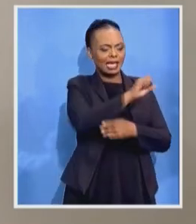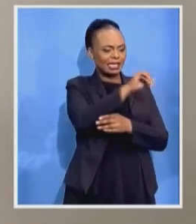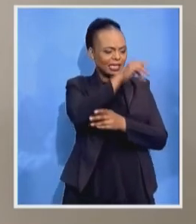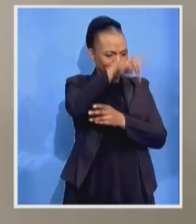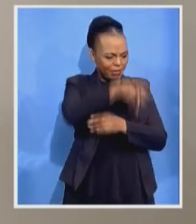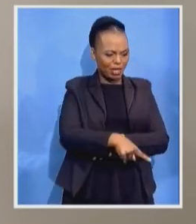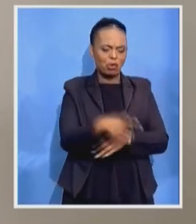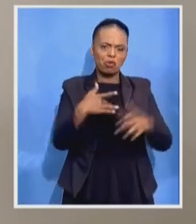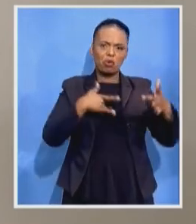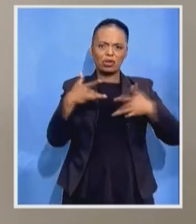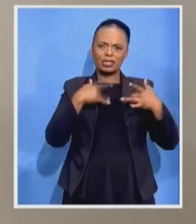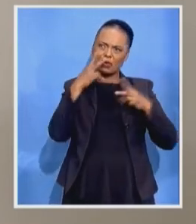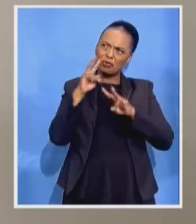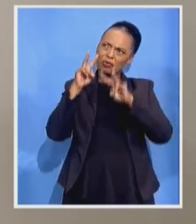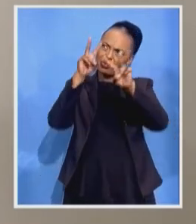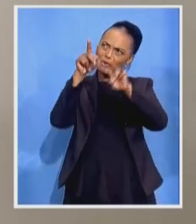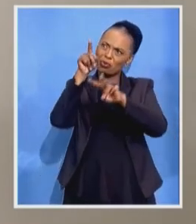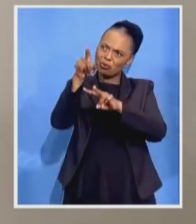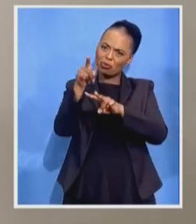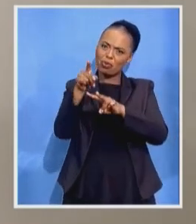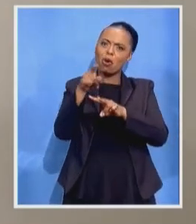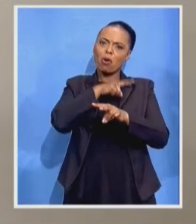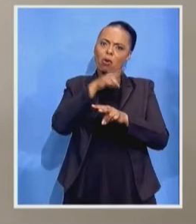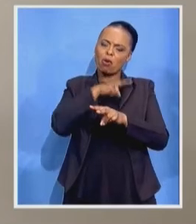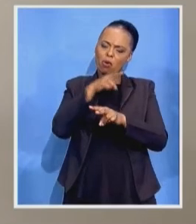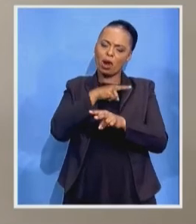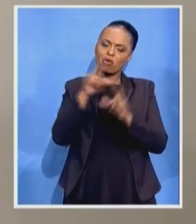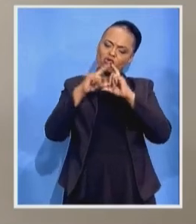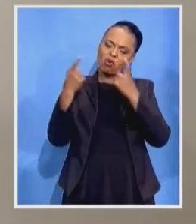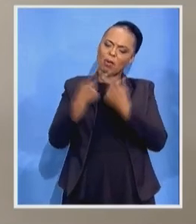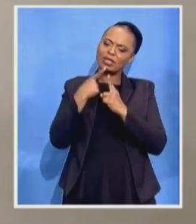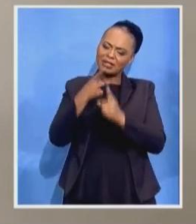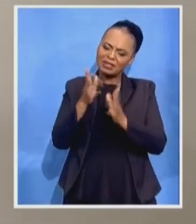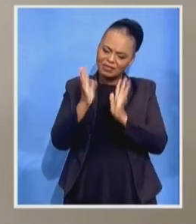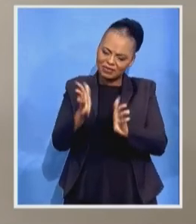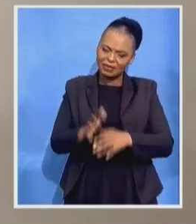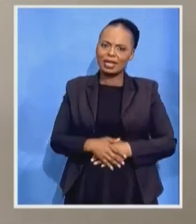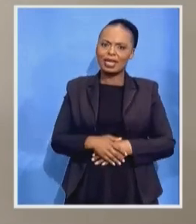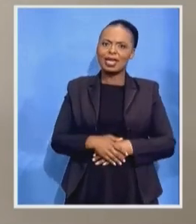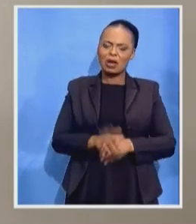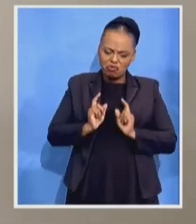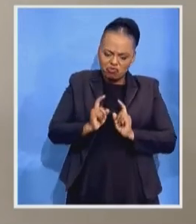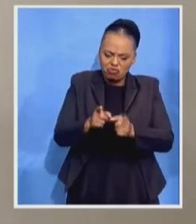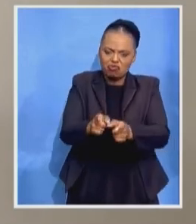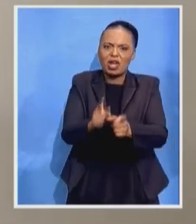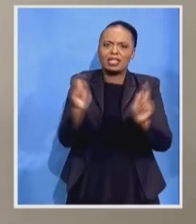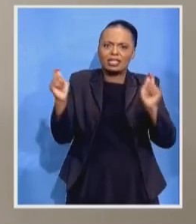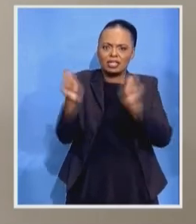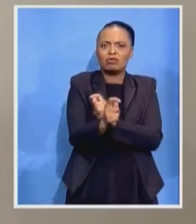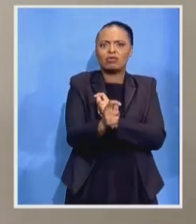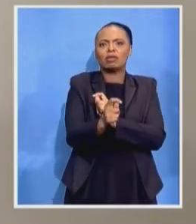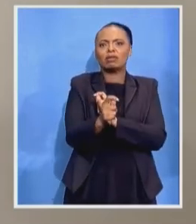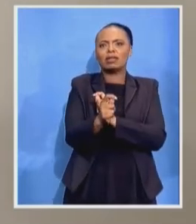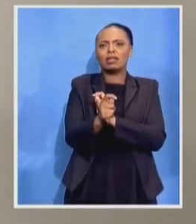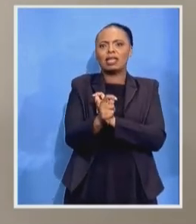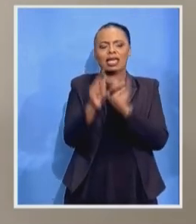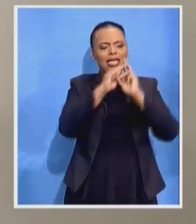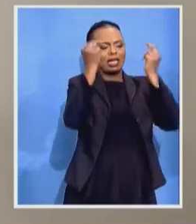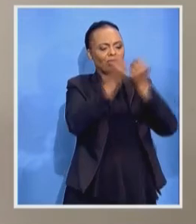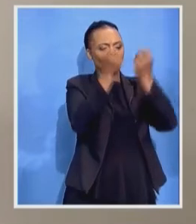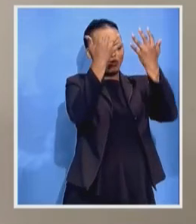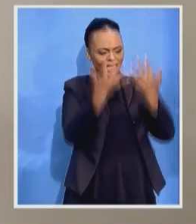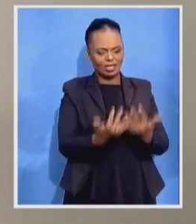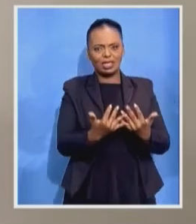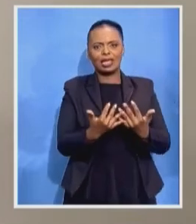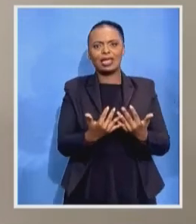the Central Committee, that a radical transformation of the National Treasury to rid it of its neoliberal paradigm is